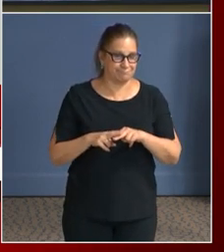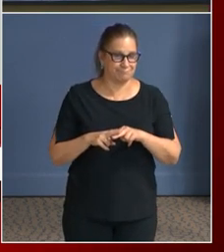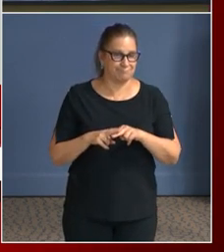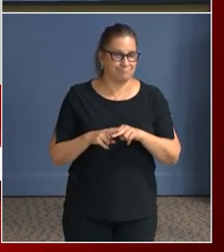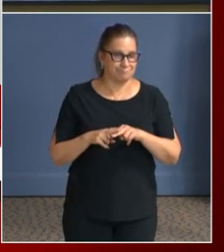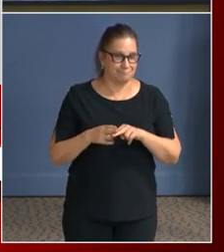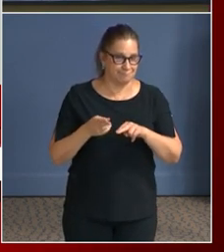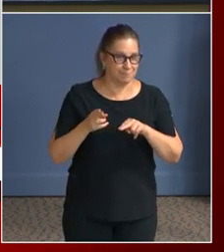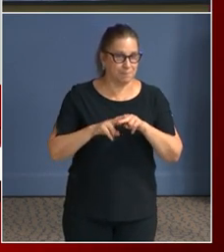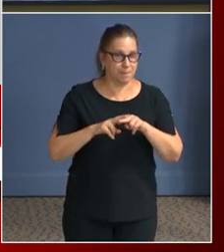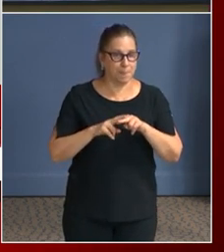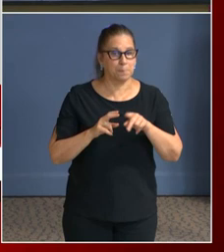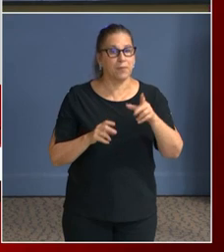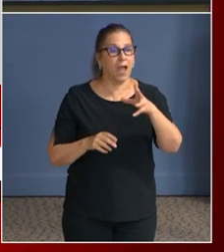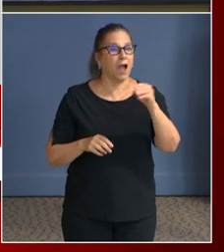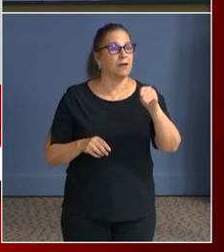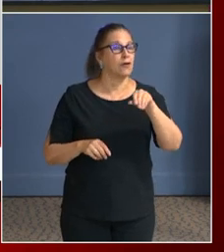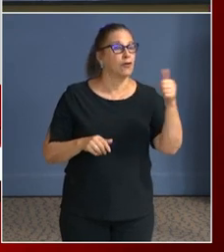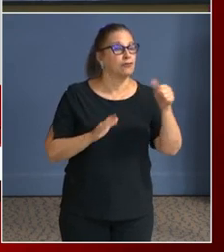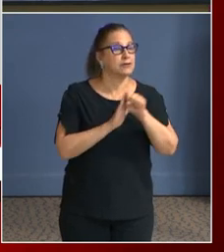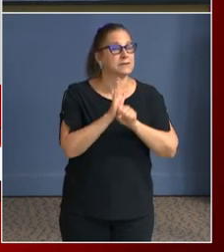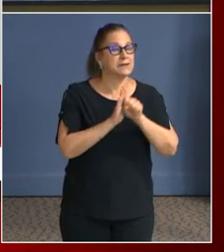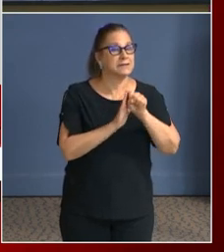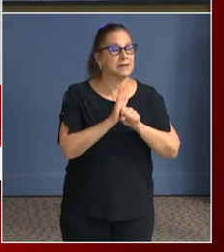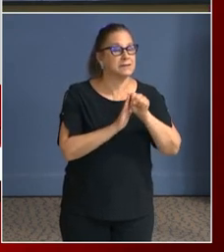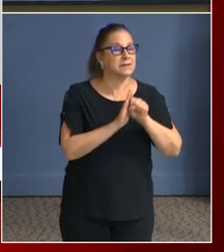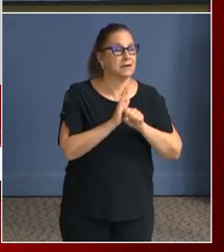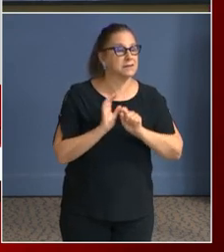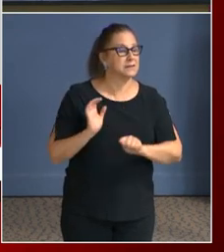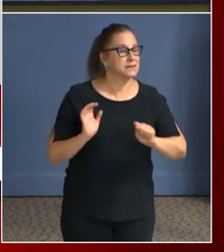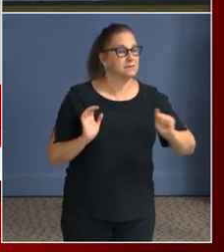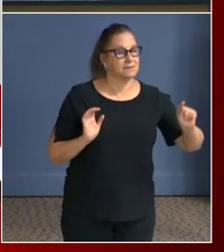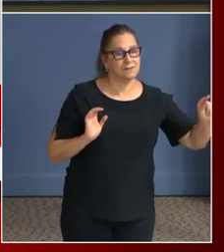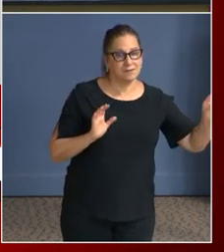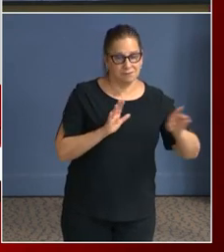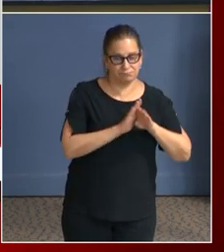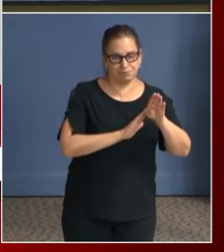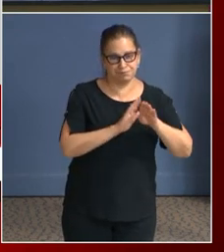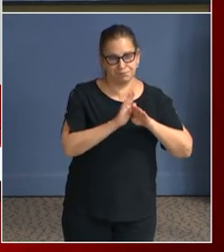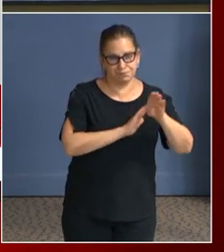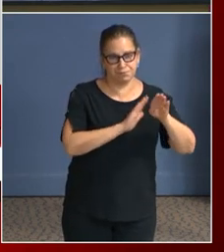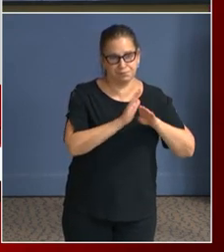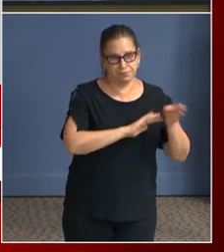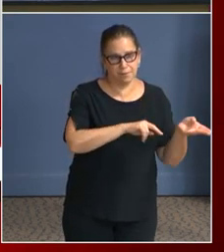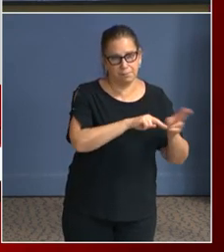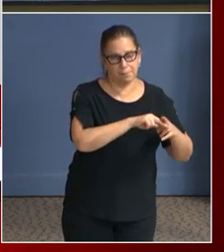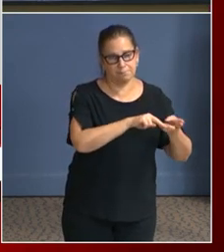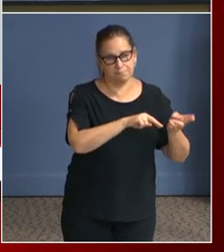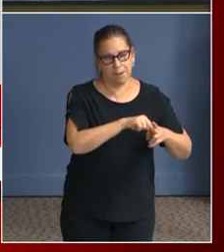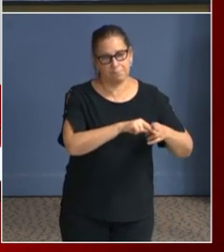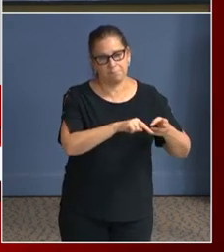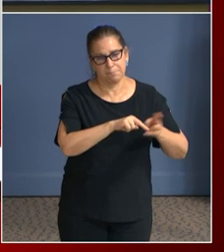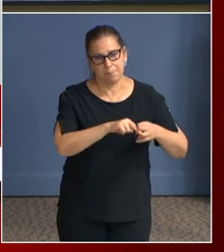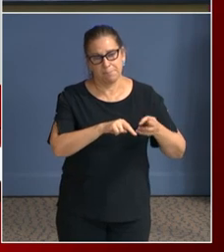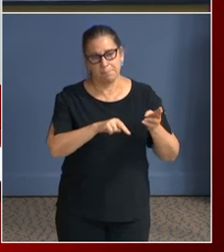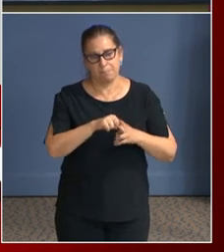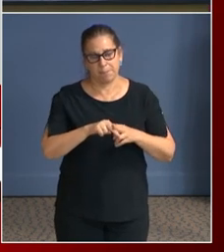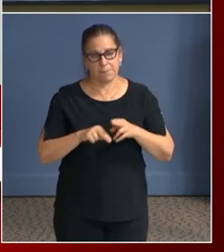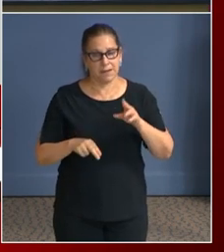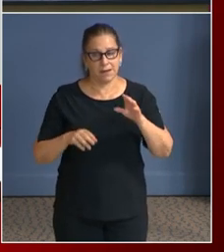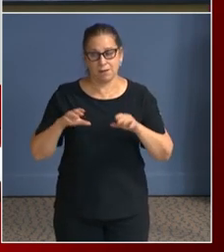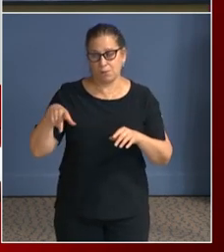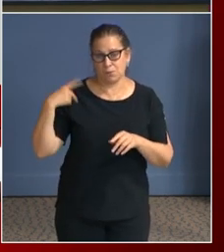cases across the country, in states across the country, and we don't want that to happen in DC. So we're asking